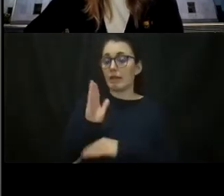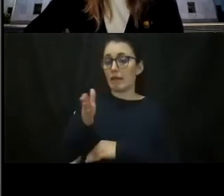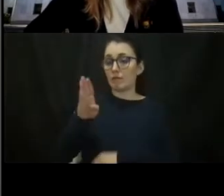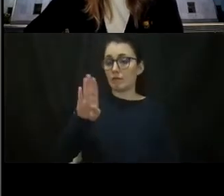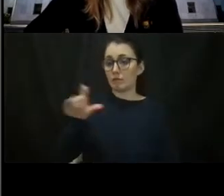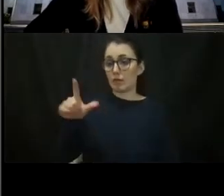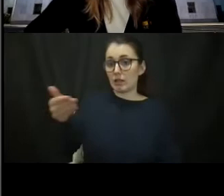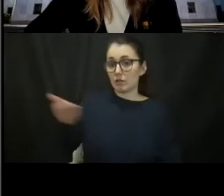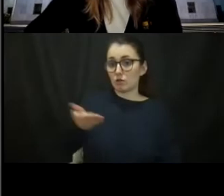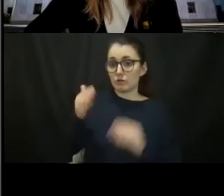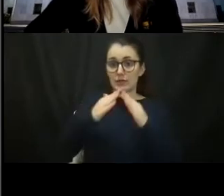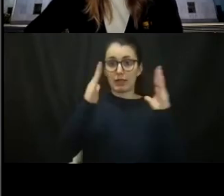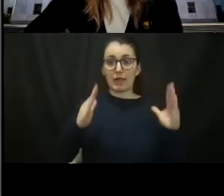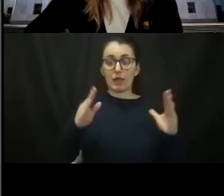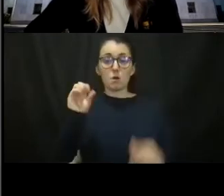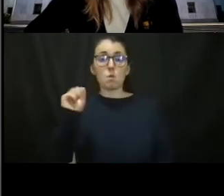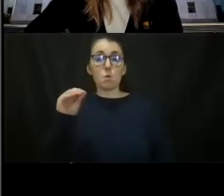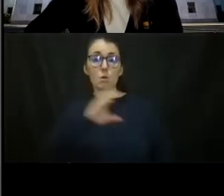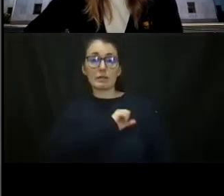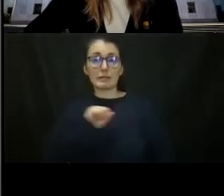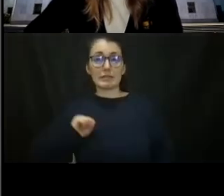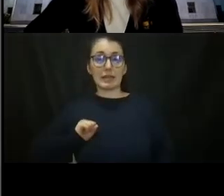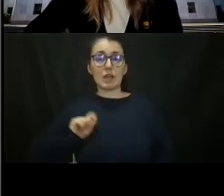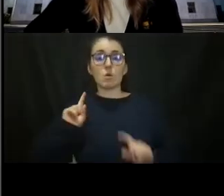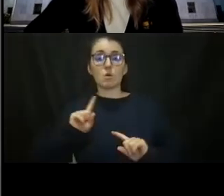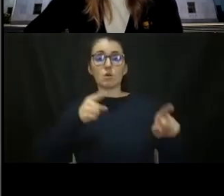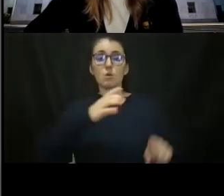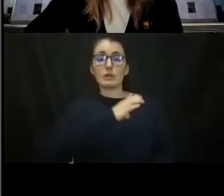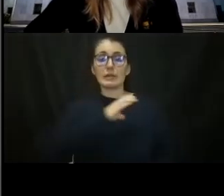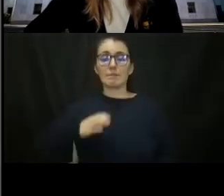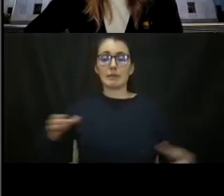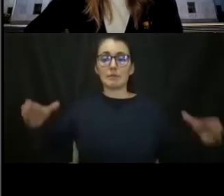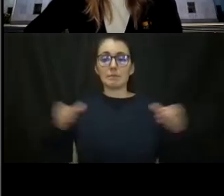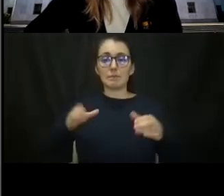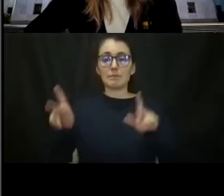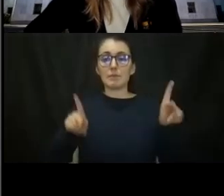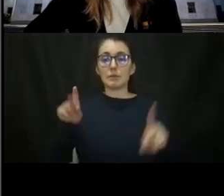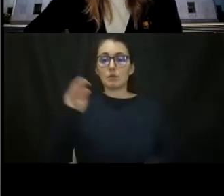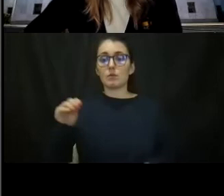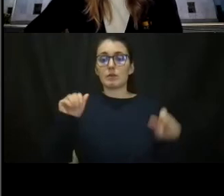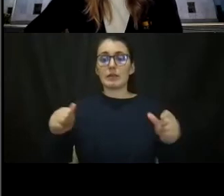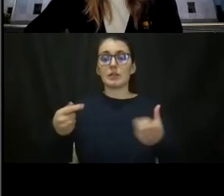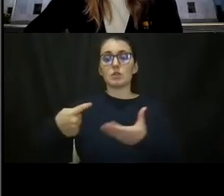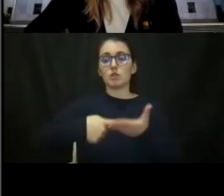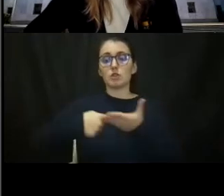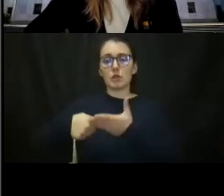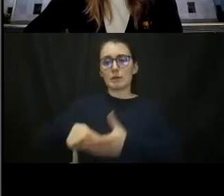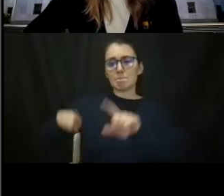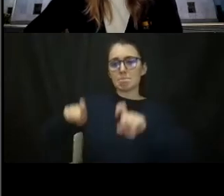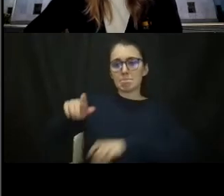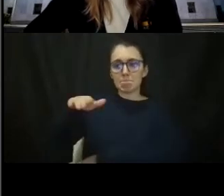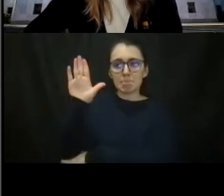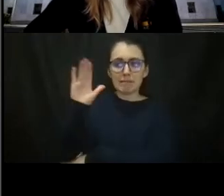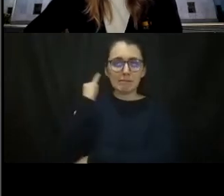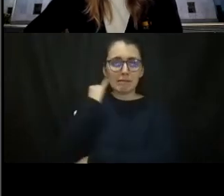introduced in the House or the Senate, it goes to a committee where the people of Oregon can share or testify if they